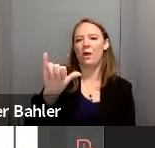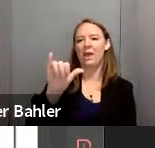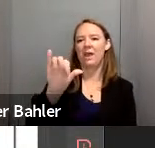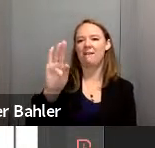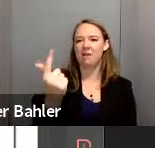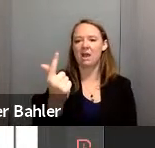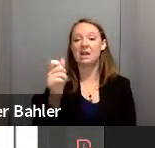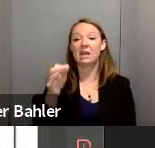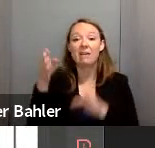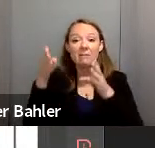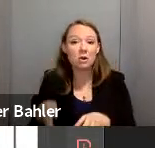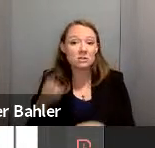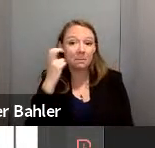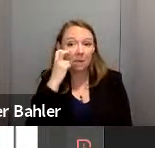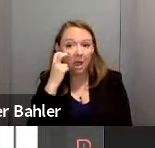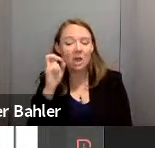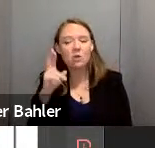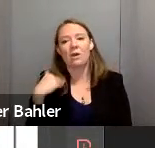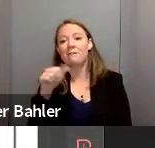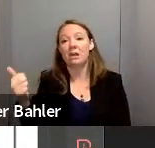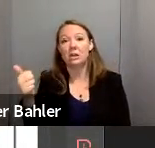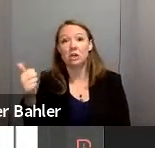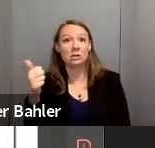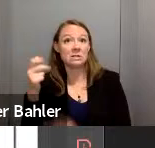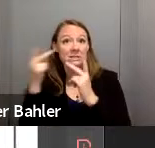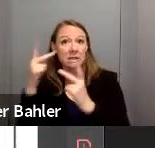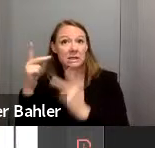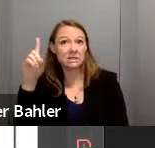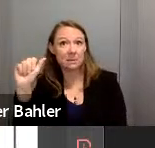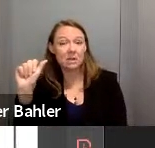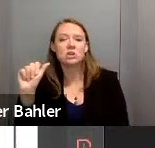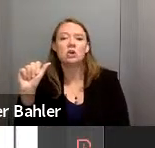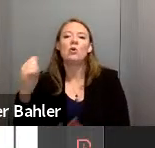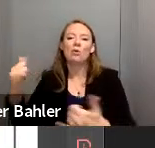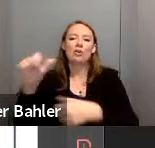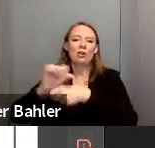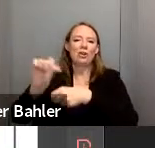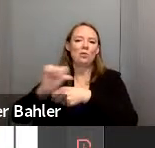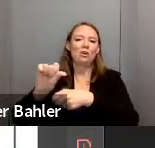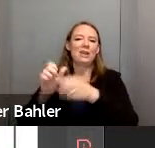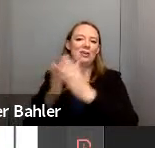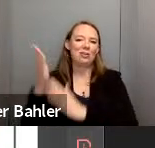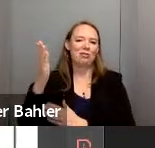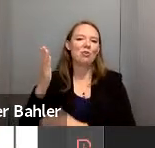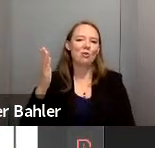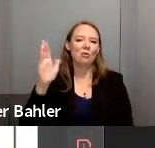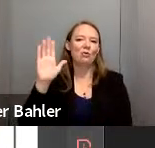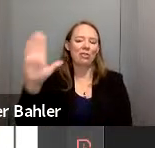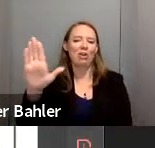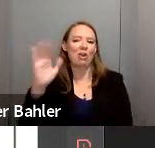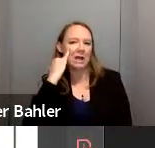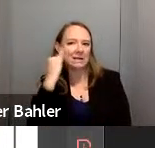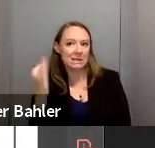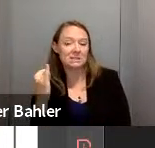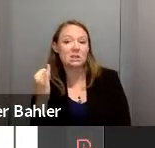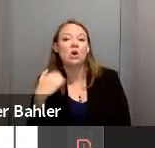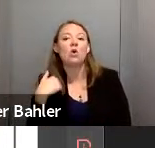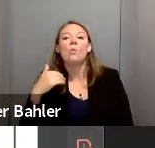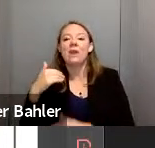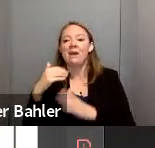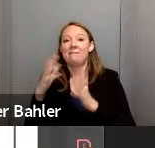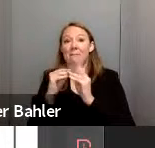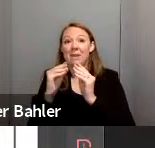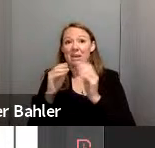sight disabilities. And we're currently working through that. We have a meeting with a few